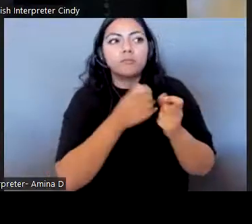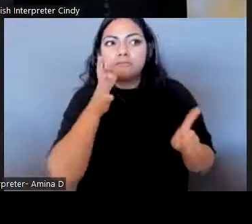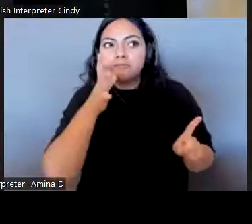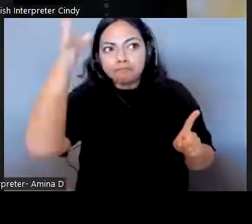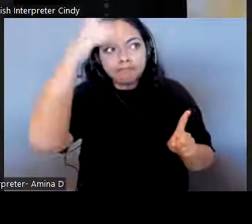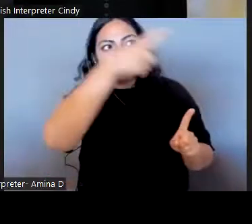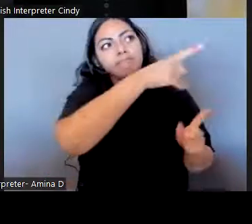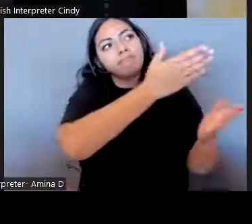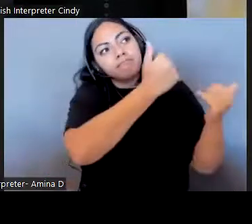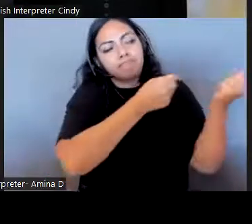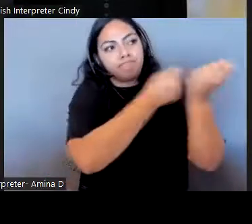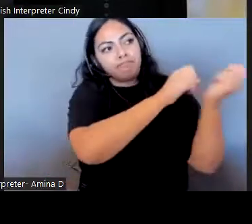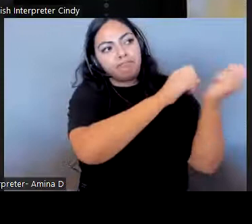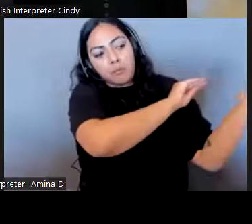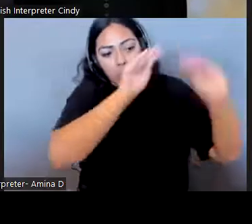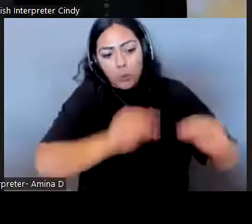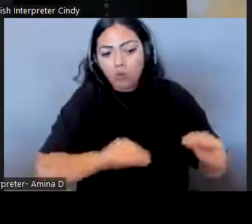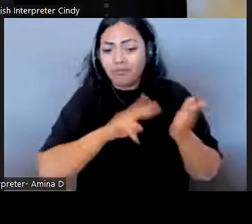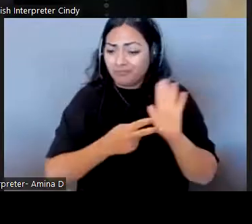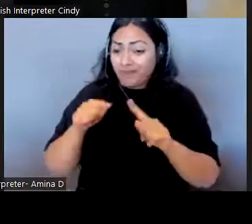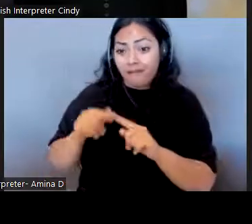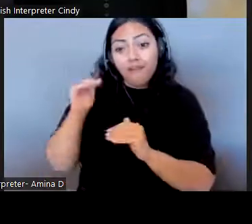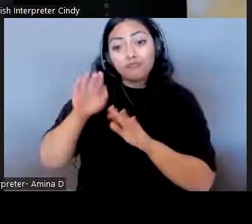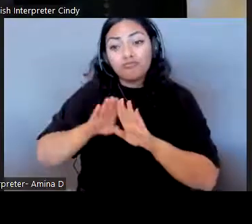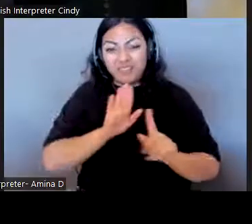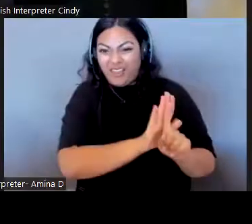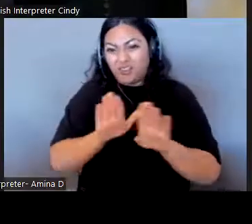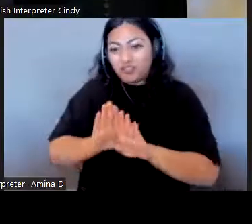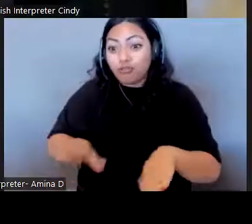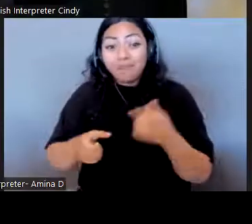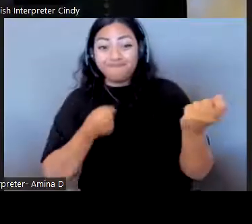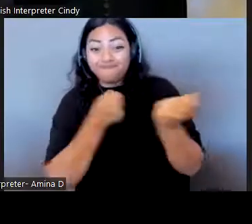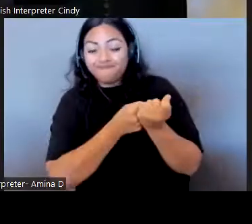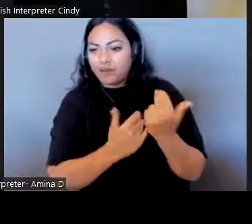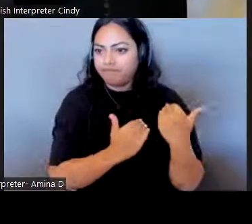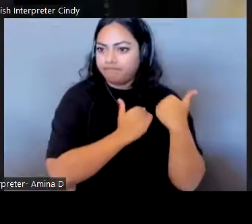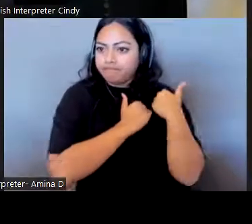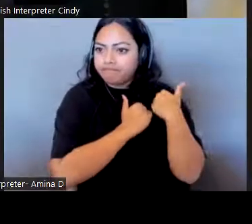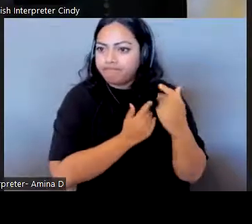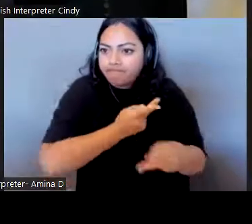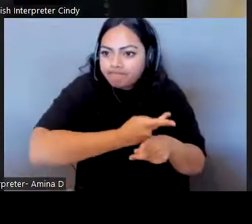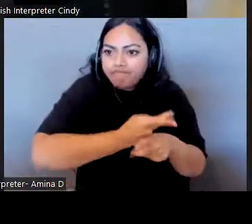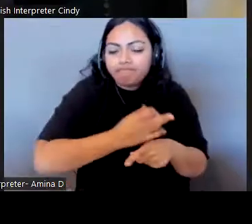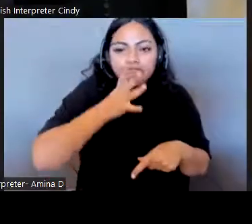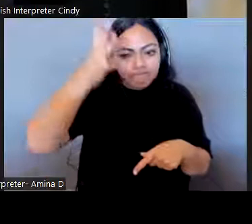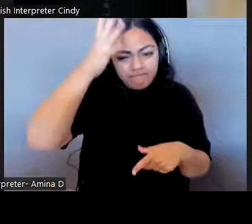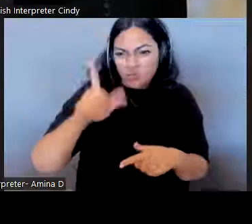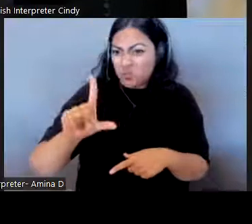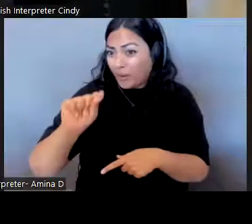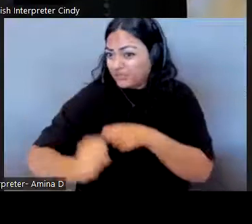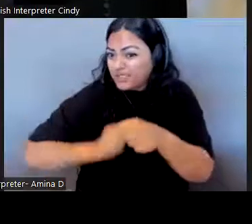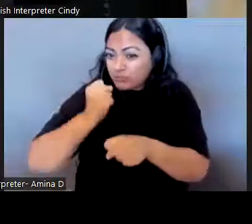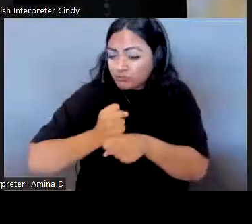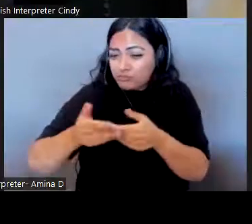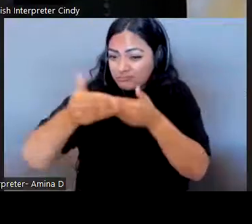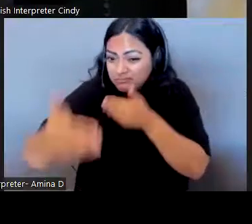20 years. This means that if during this time the sponsors, so the adult children, neglect or are unable to provide for their parents,